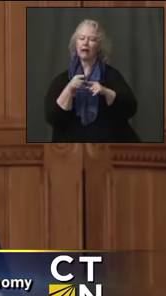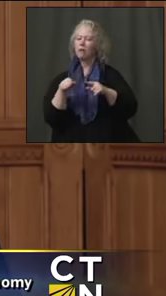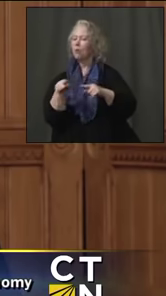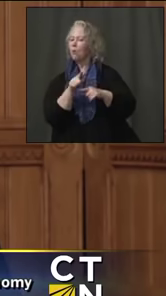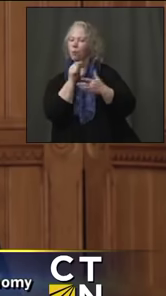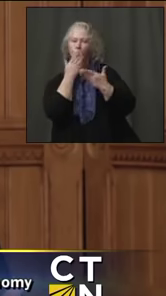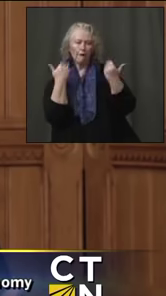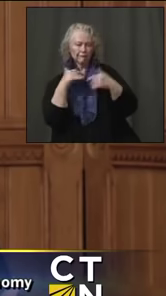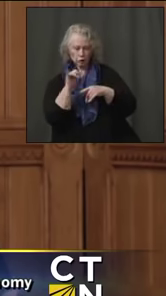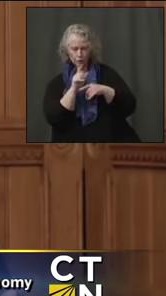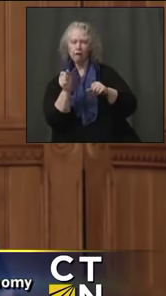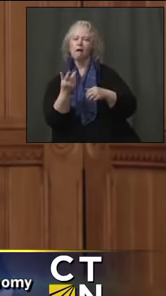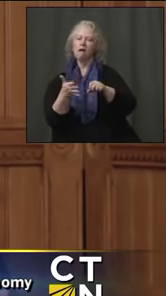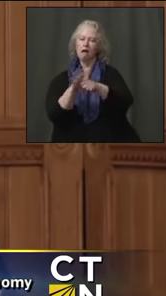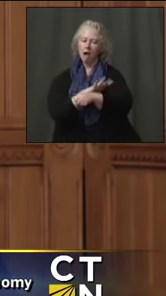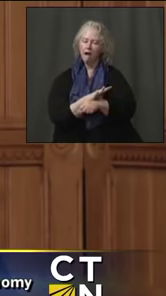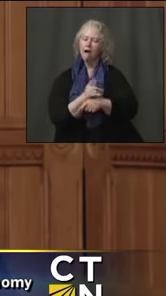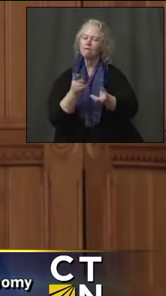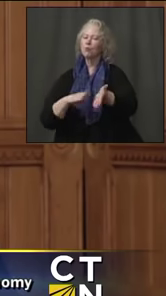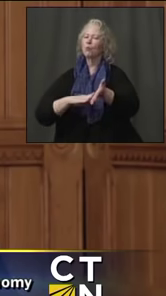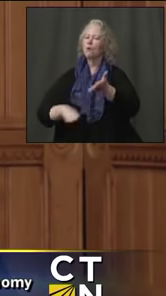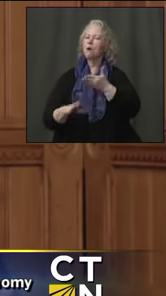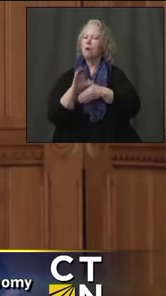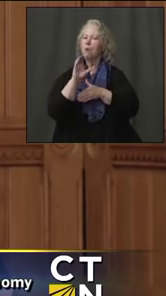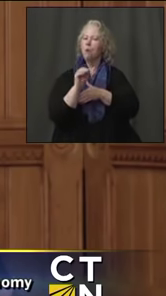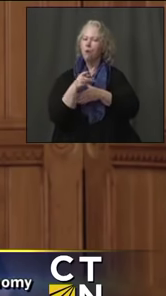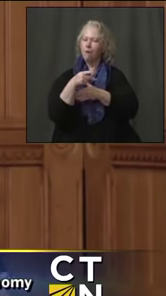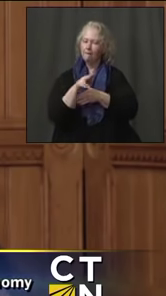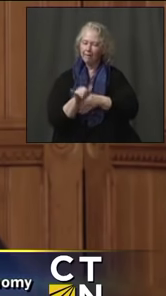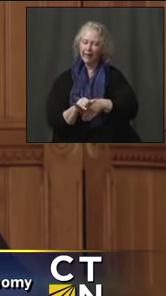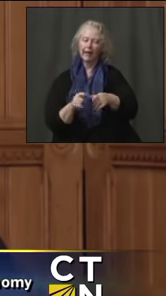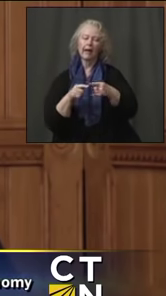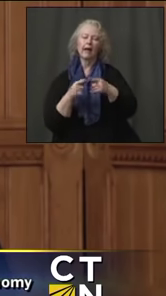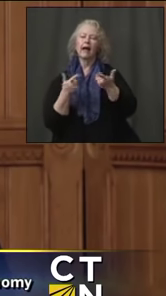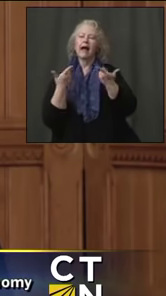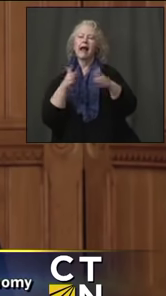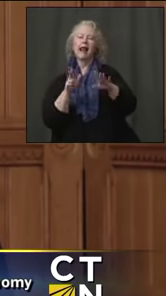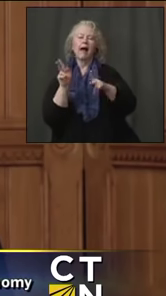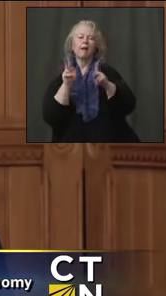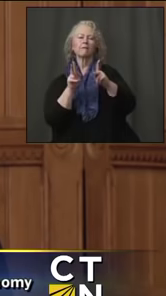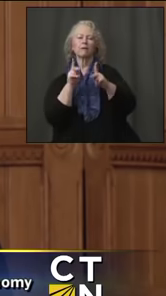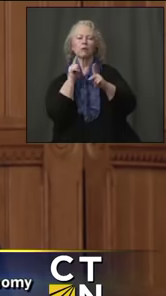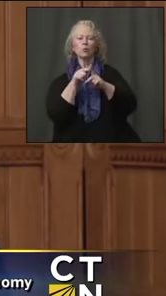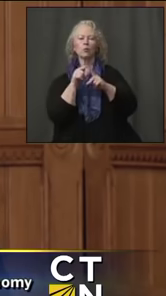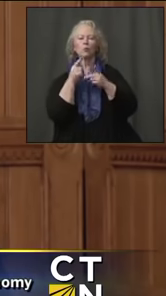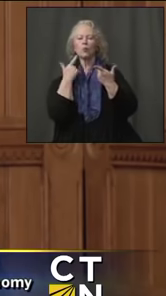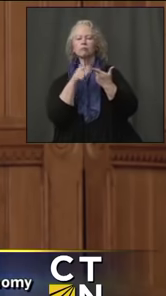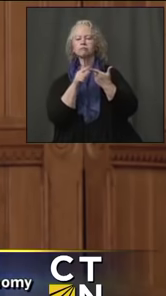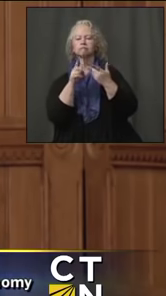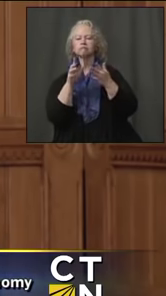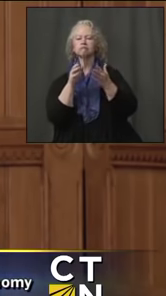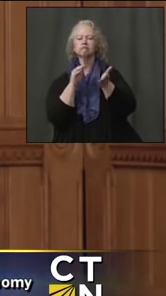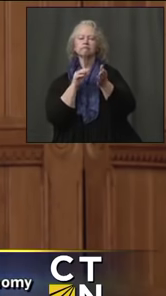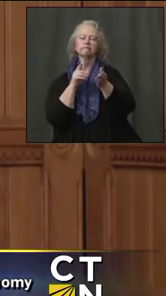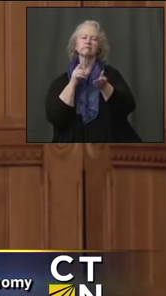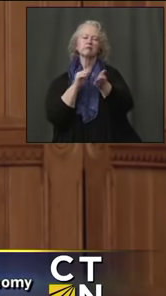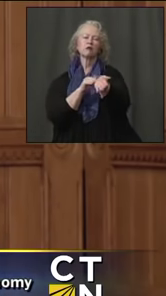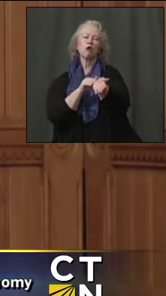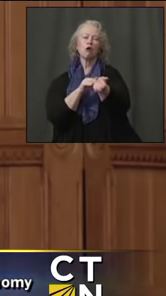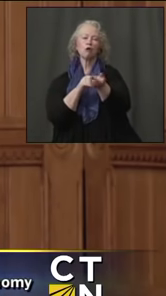We have also implemented measures such as to allow telemedicine. And so naturally you will see an increase in